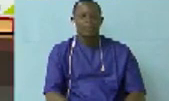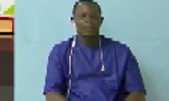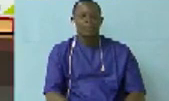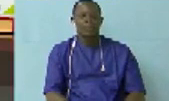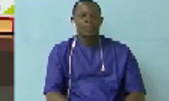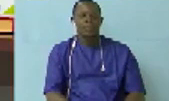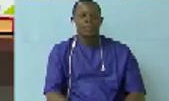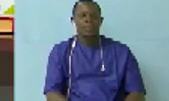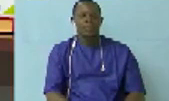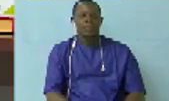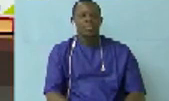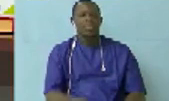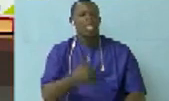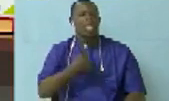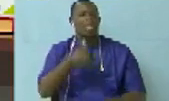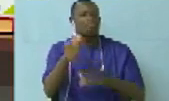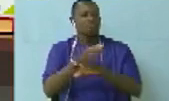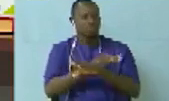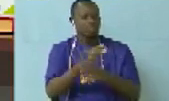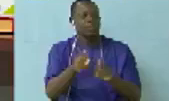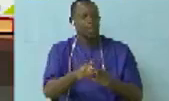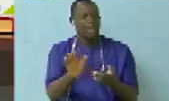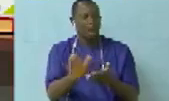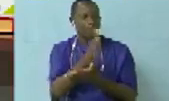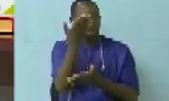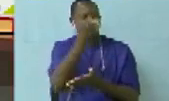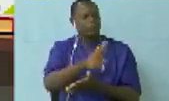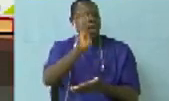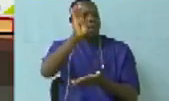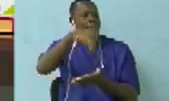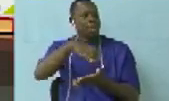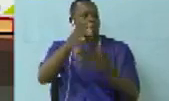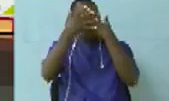removed from mile 2 to NIA.